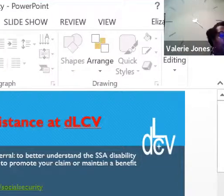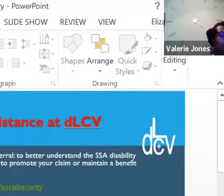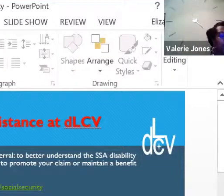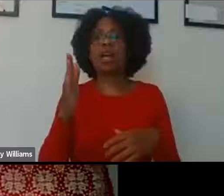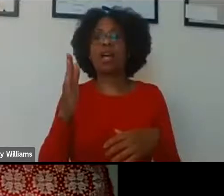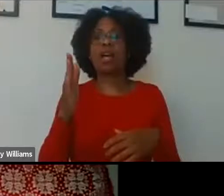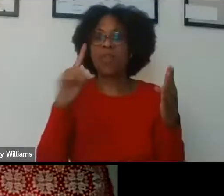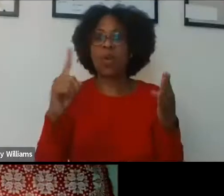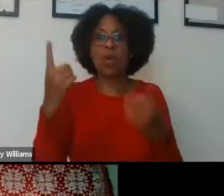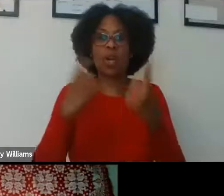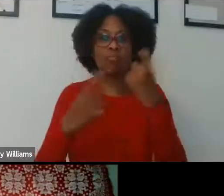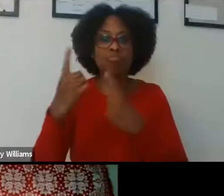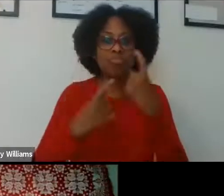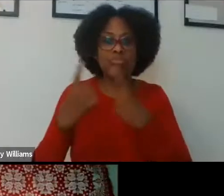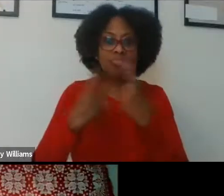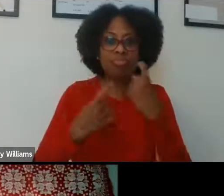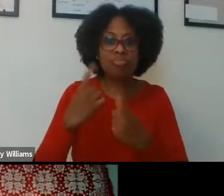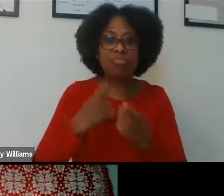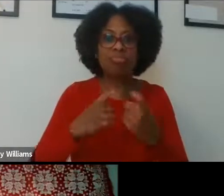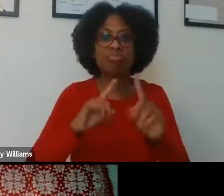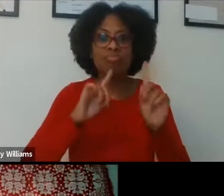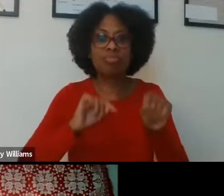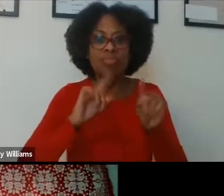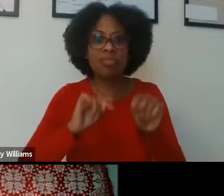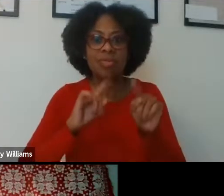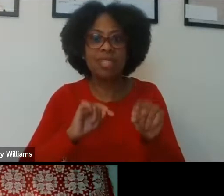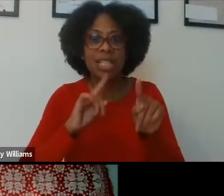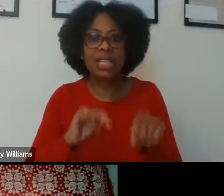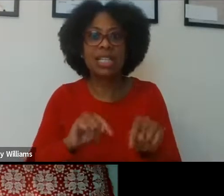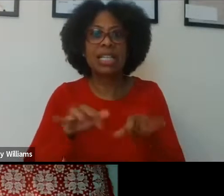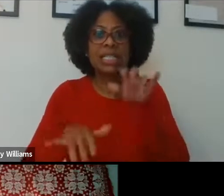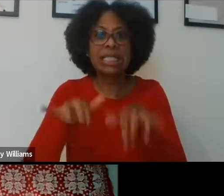them in the chat box if you have any questions.